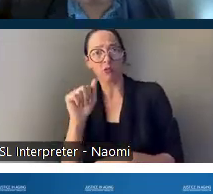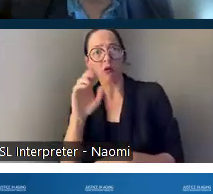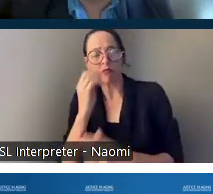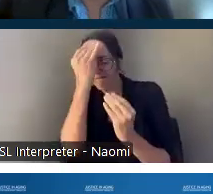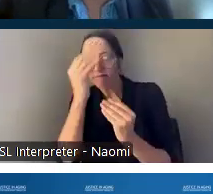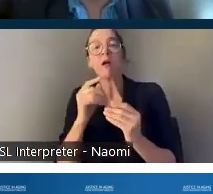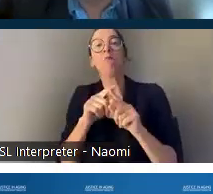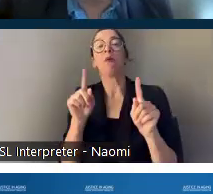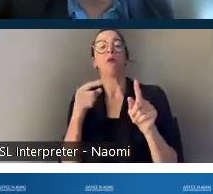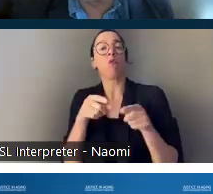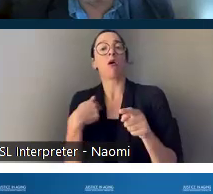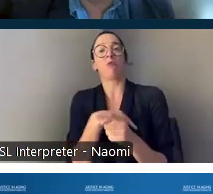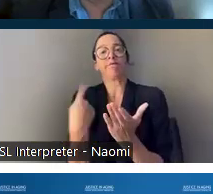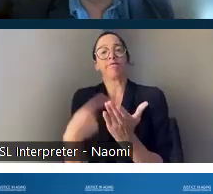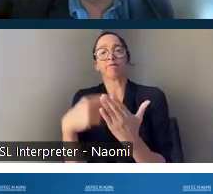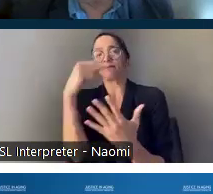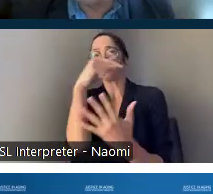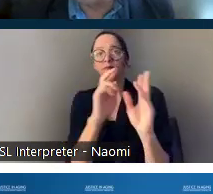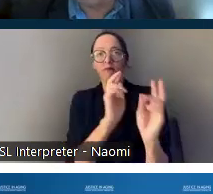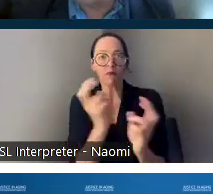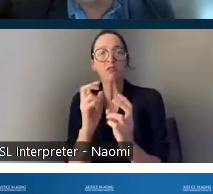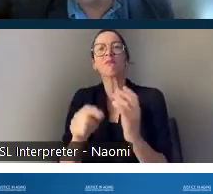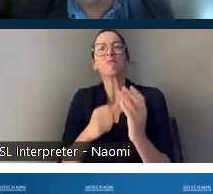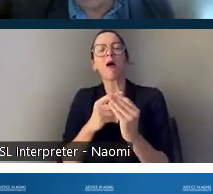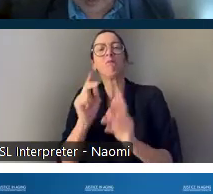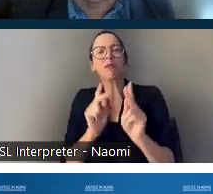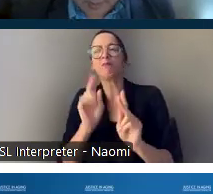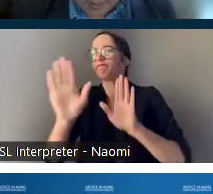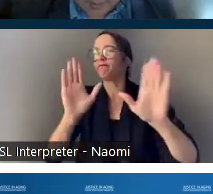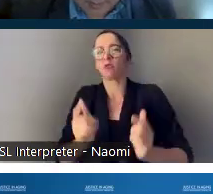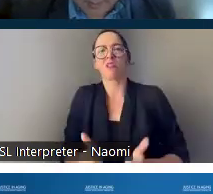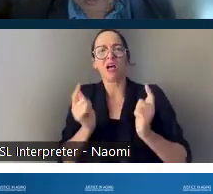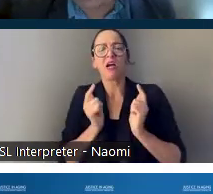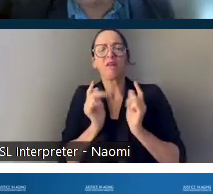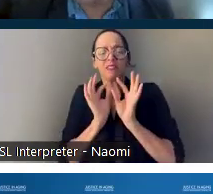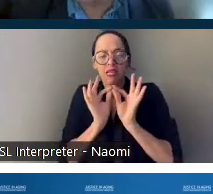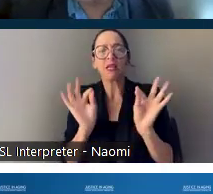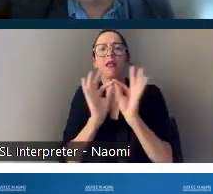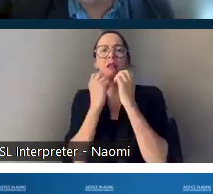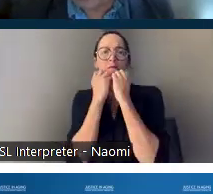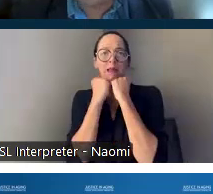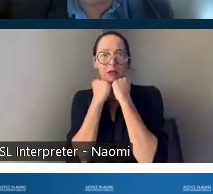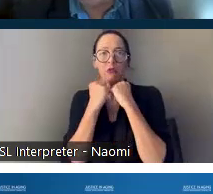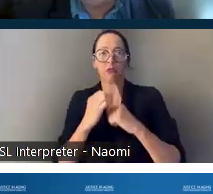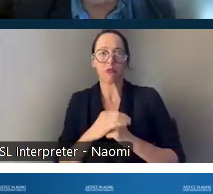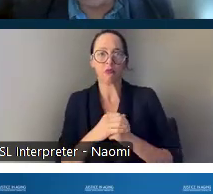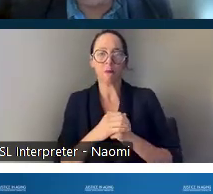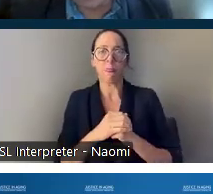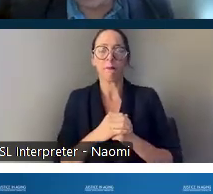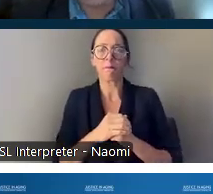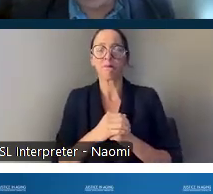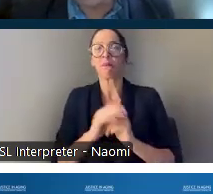people, and people's lives matter. And obviously, when I talk